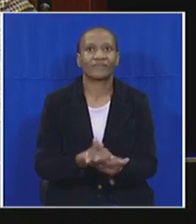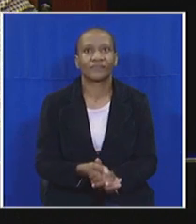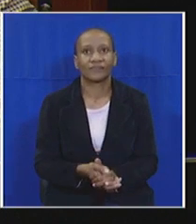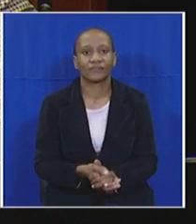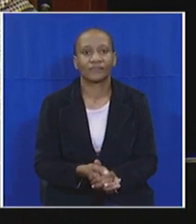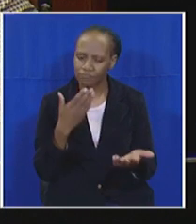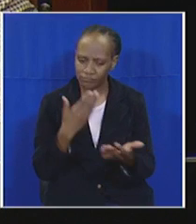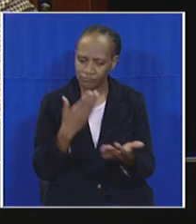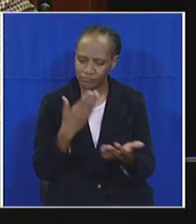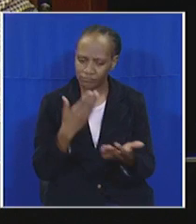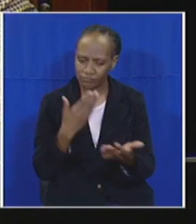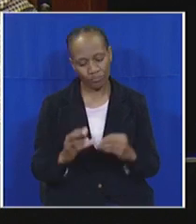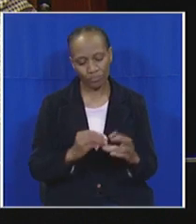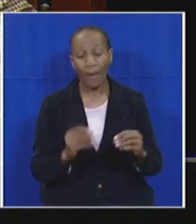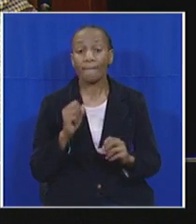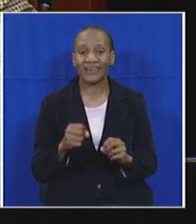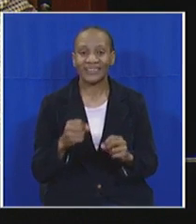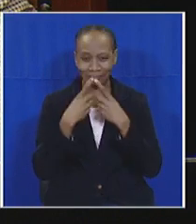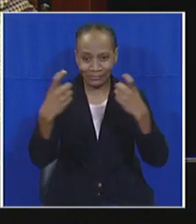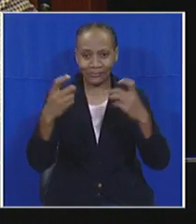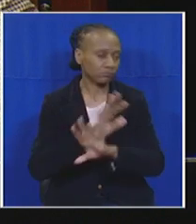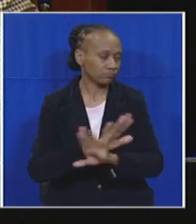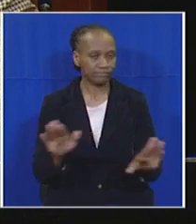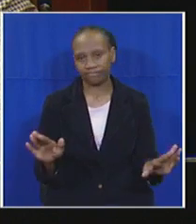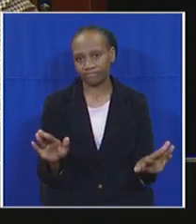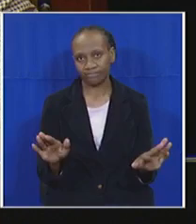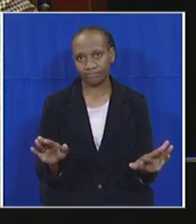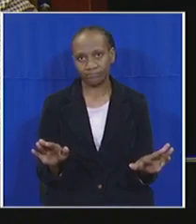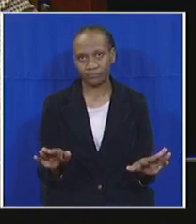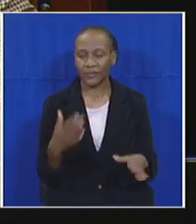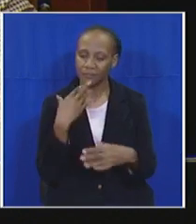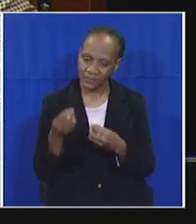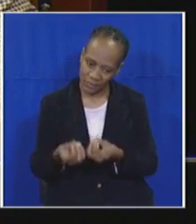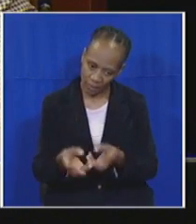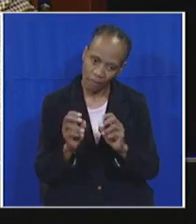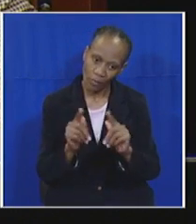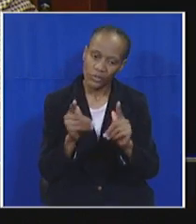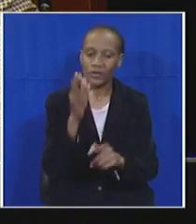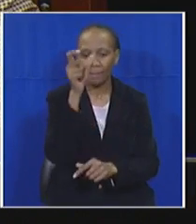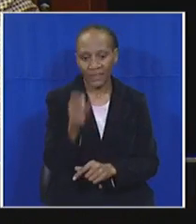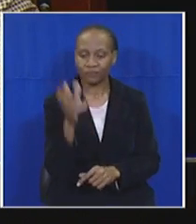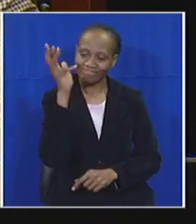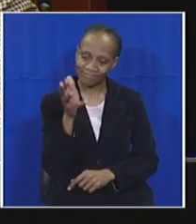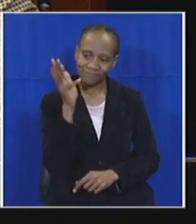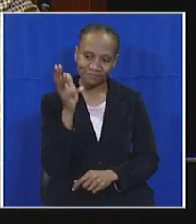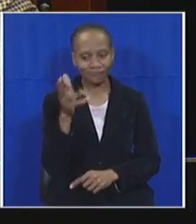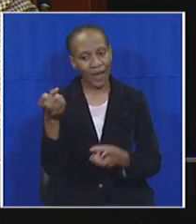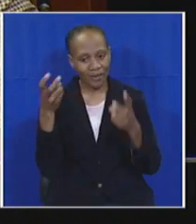to heckle, but we must not drown the speaker on the podium. Allow the speaker to be heard.